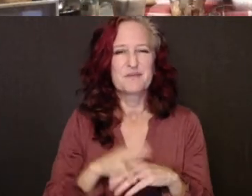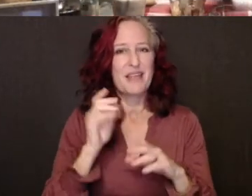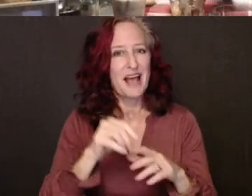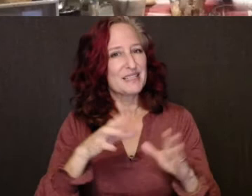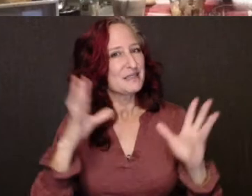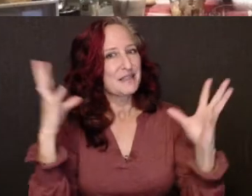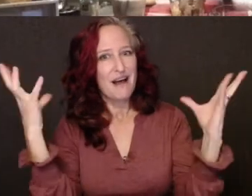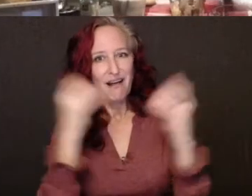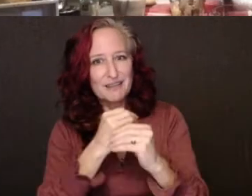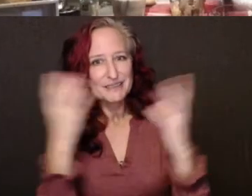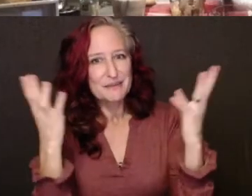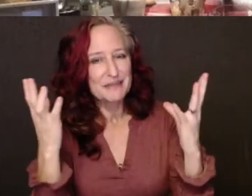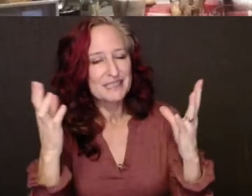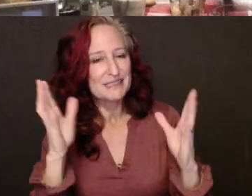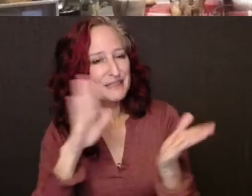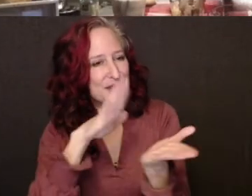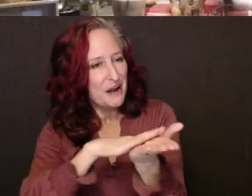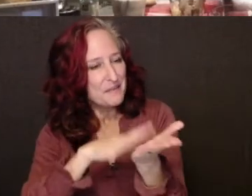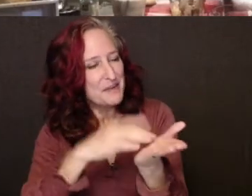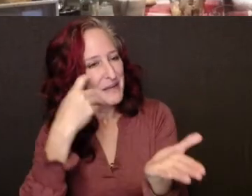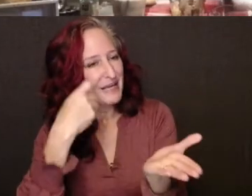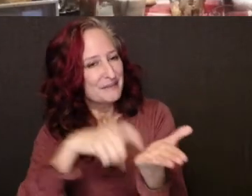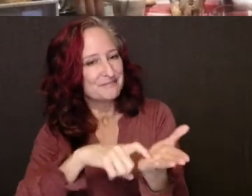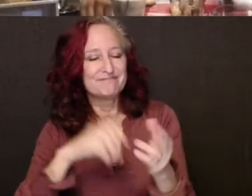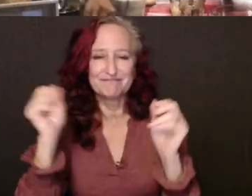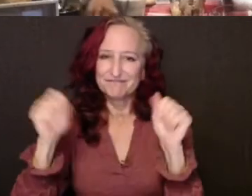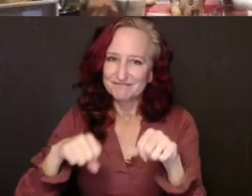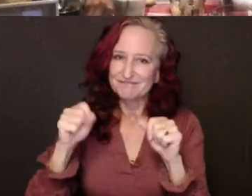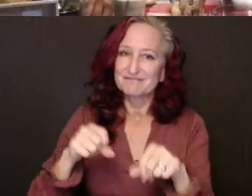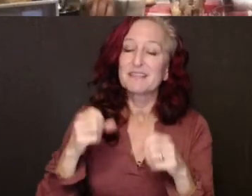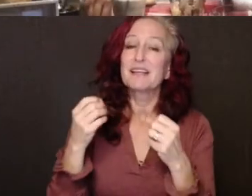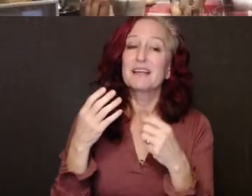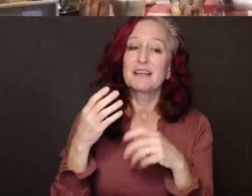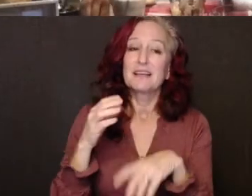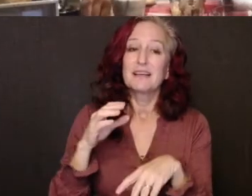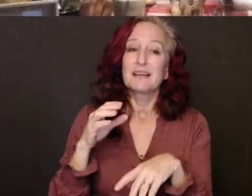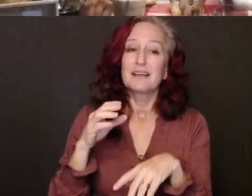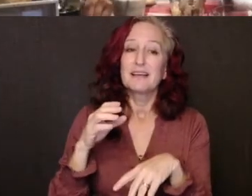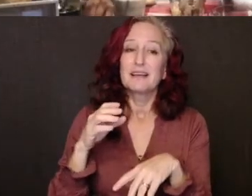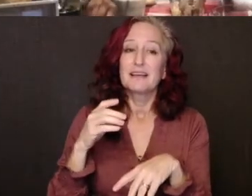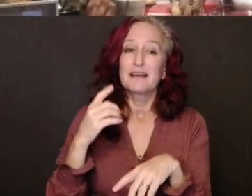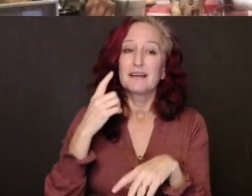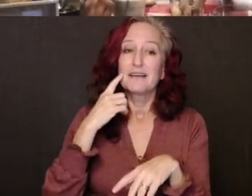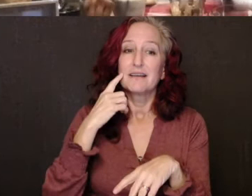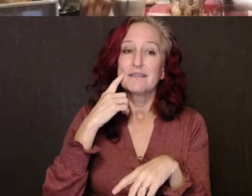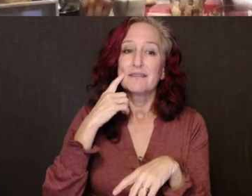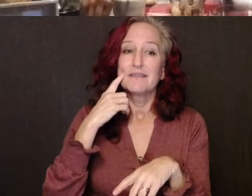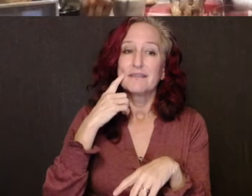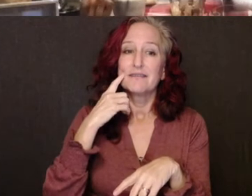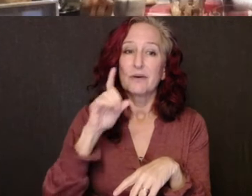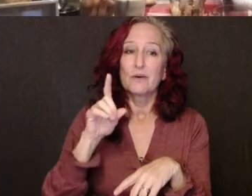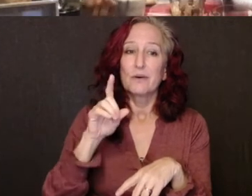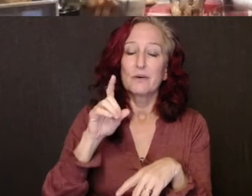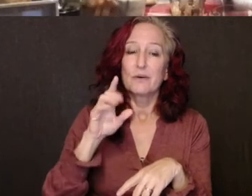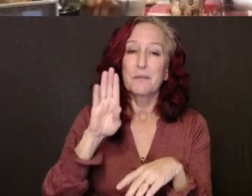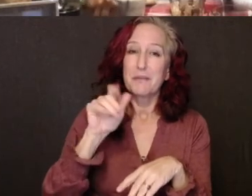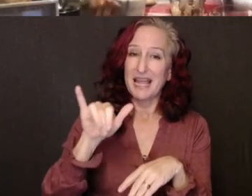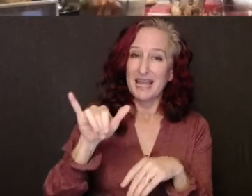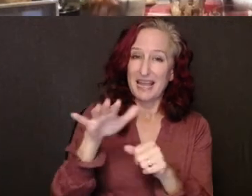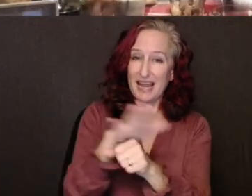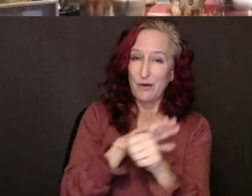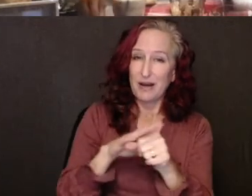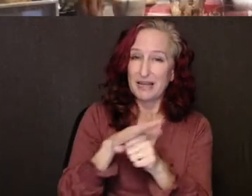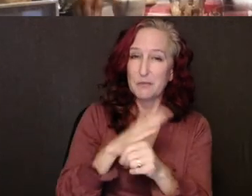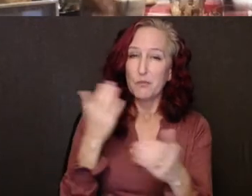tend to have non-vegans in it. And most of the time I have got really positive feedback saying like, oh, even the non-vegans